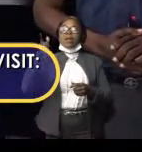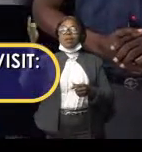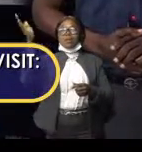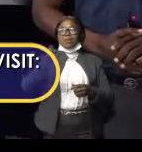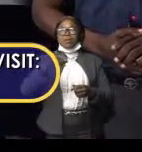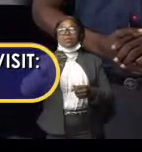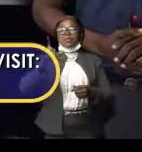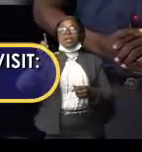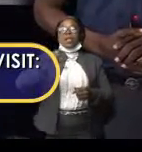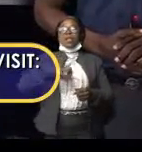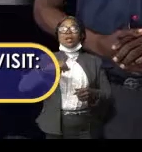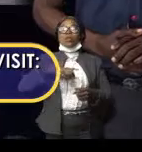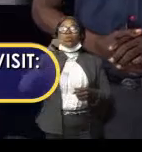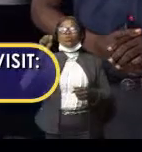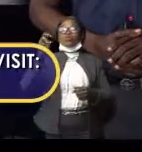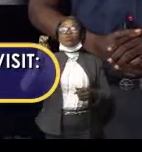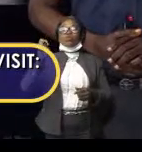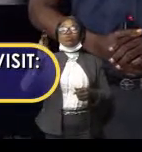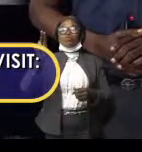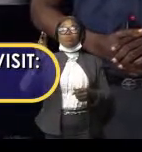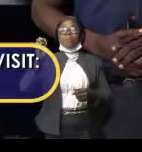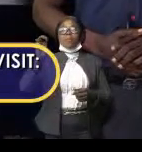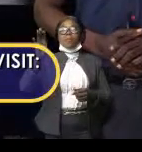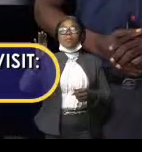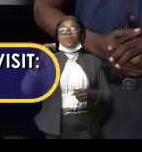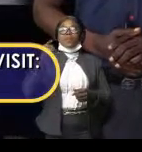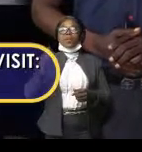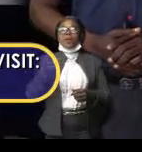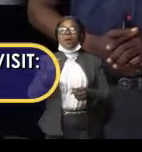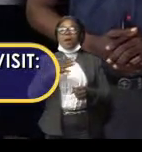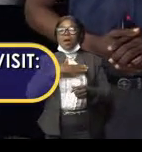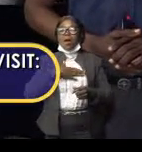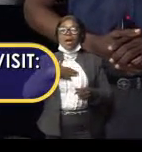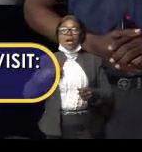bit.ly/LASUBEB lesson 56. The link again is